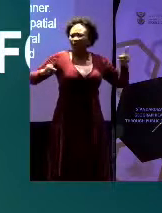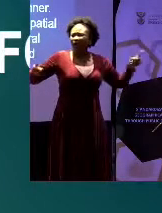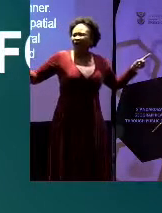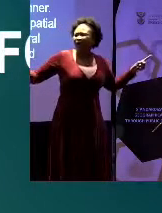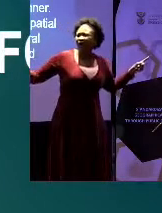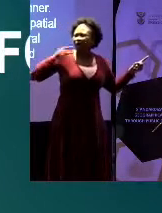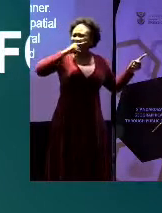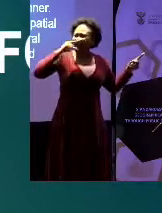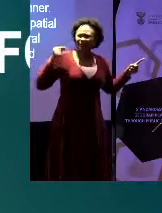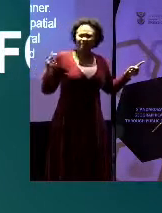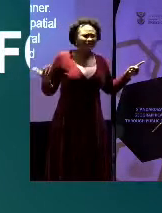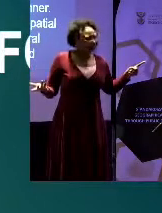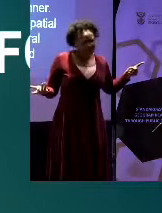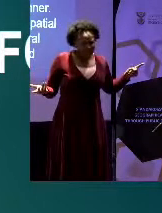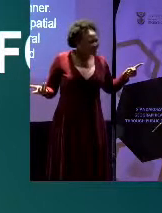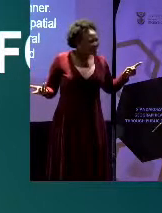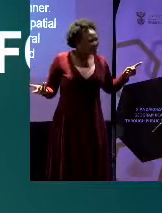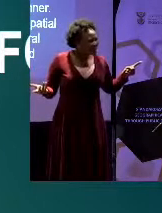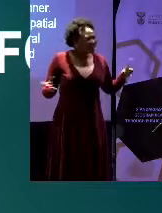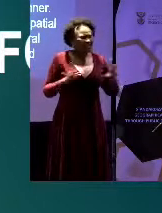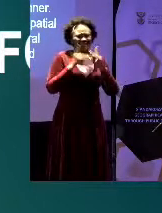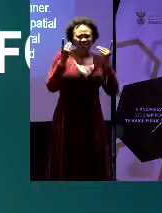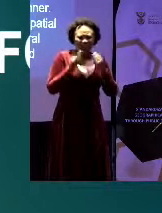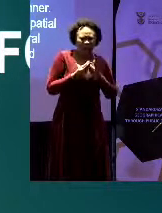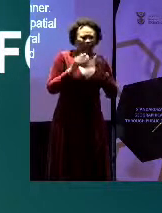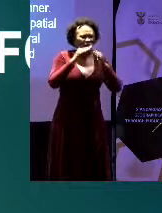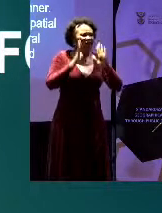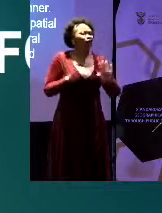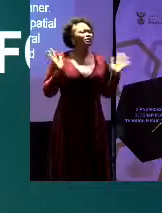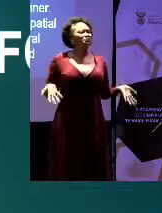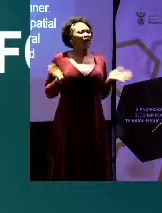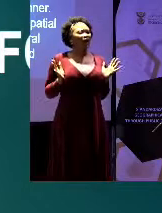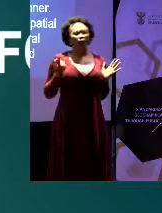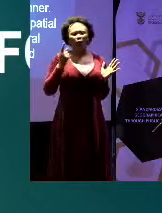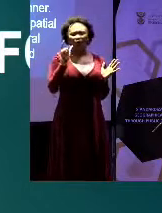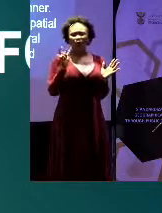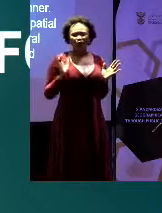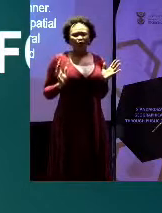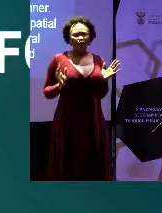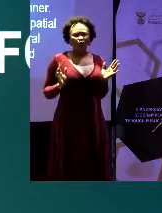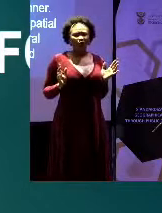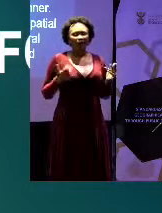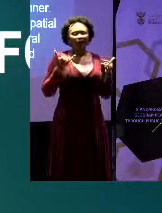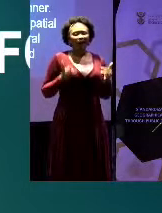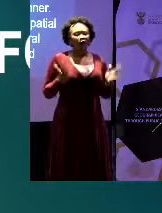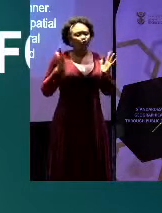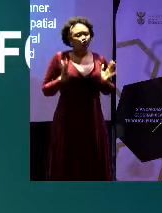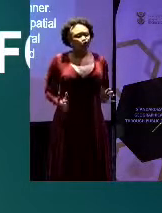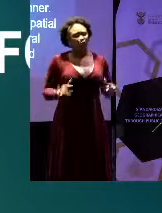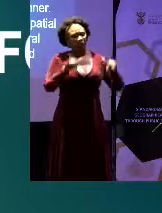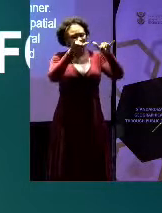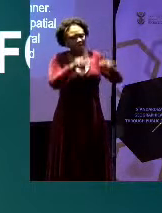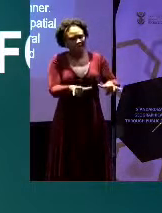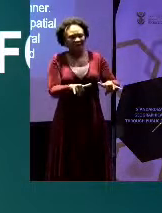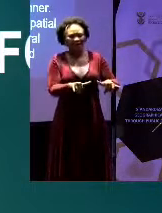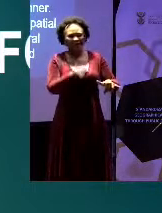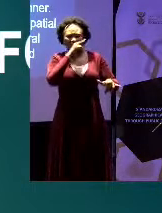for the department. What happened to the Department of Housing? One word. Now it's Human Settlement, the name and the